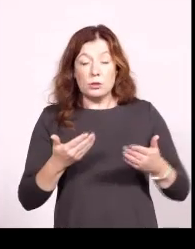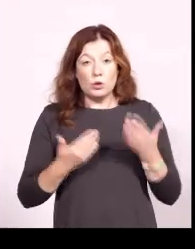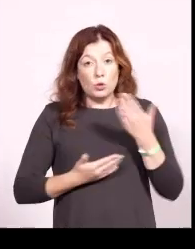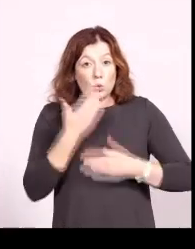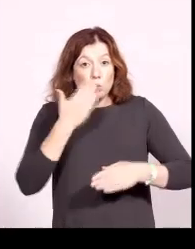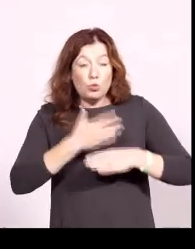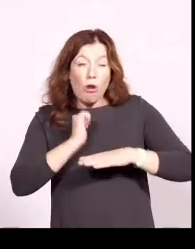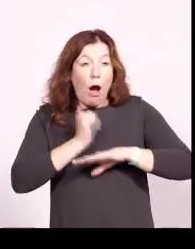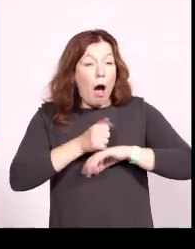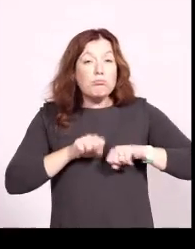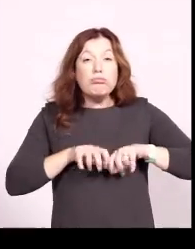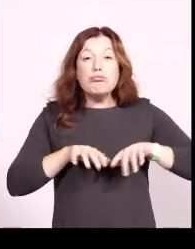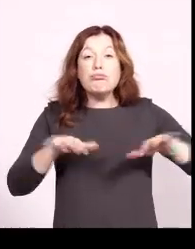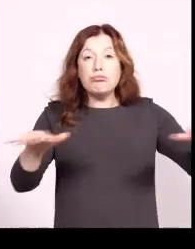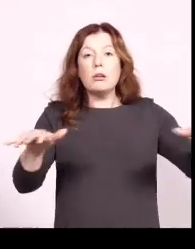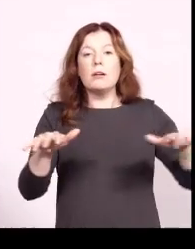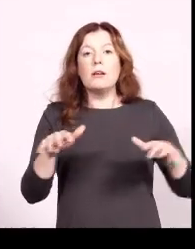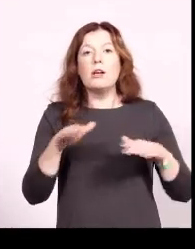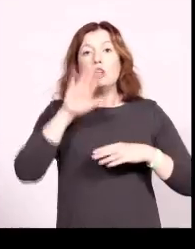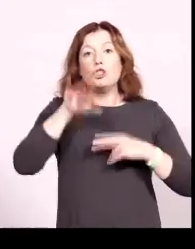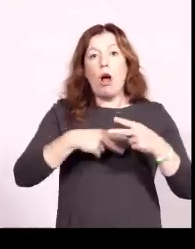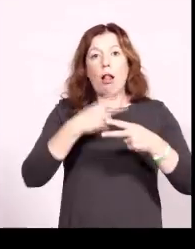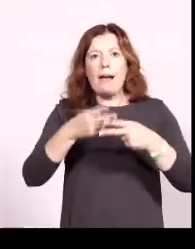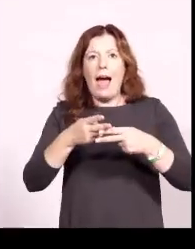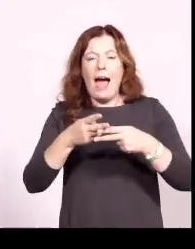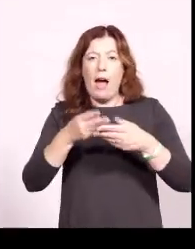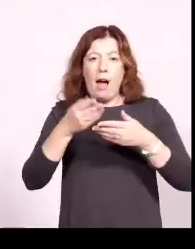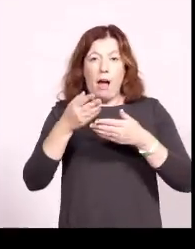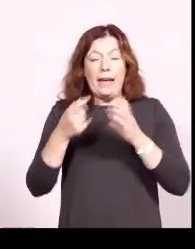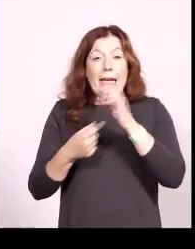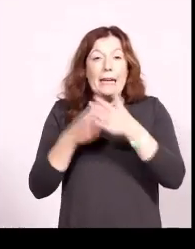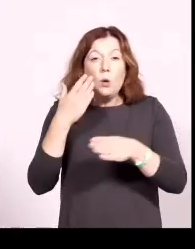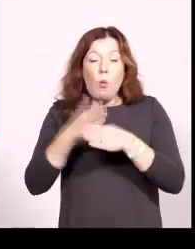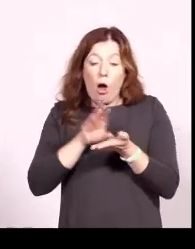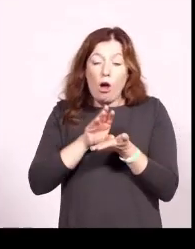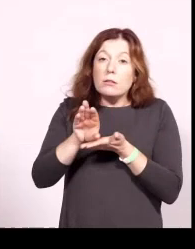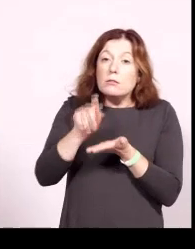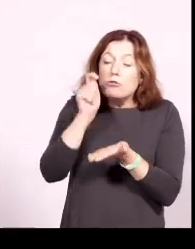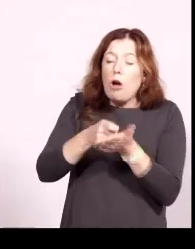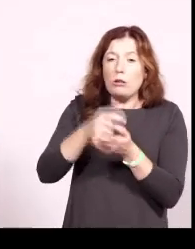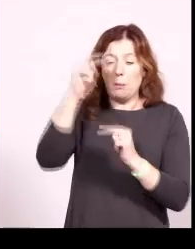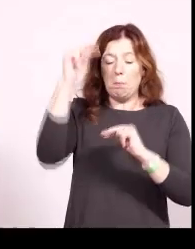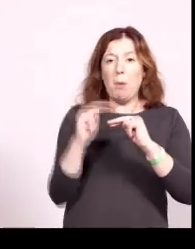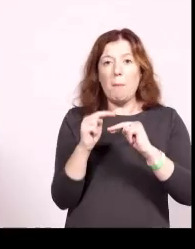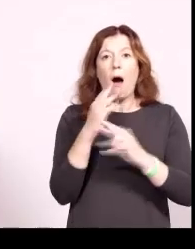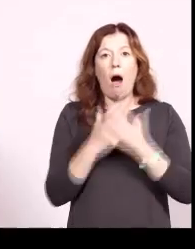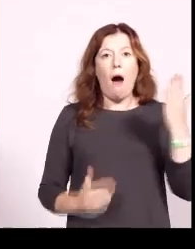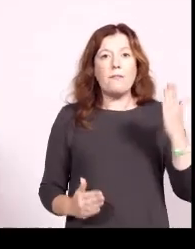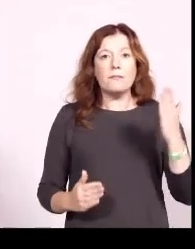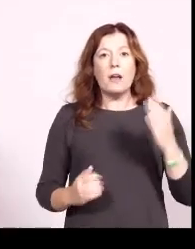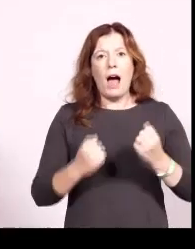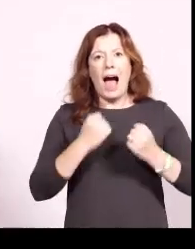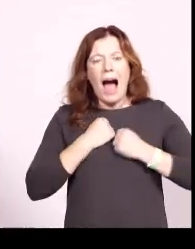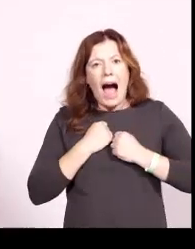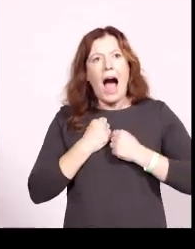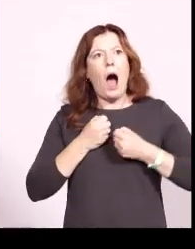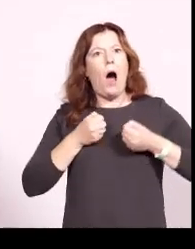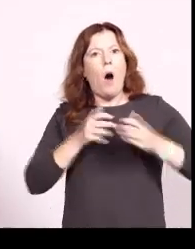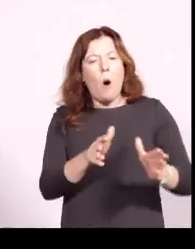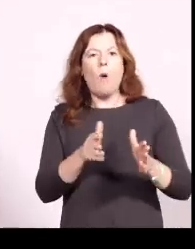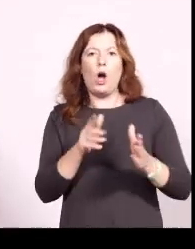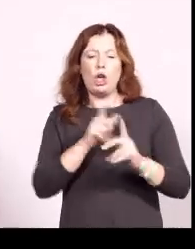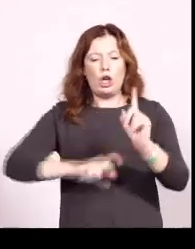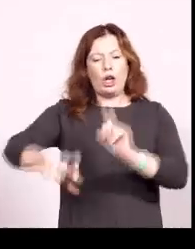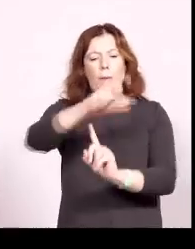new jobs, and they cut the price of childcare in half for our key workers. And our movement puts its